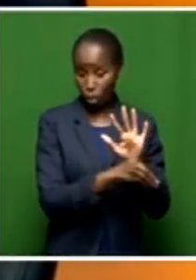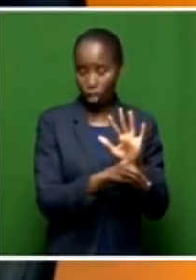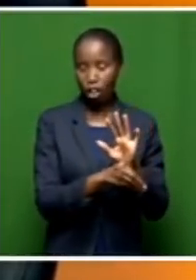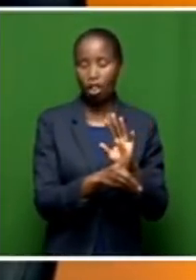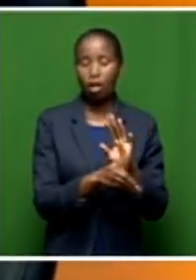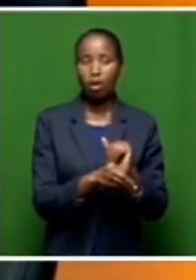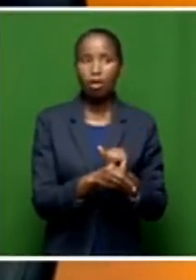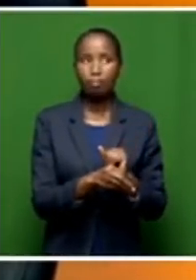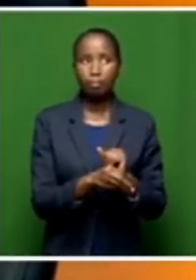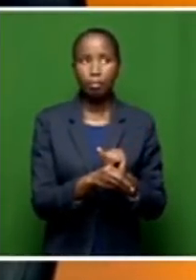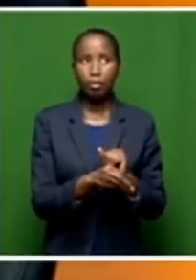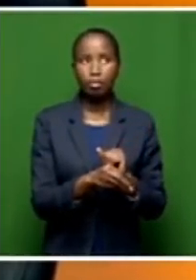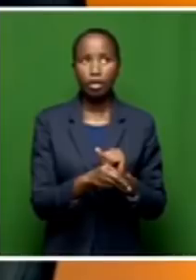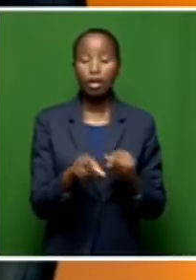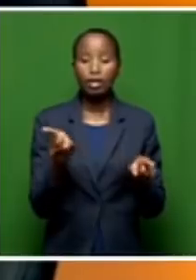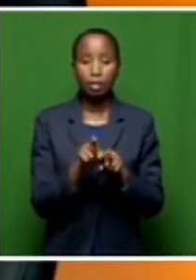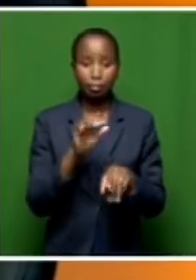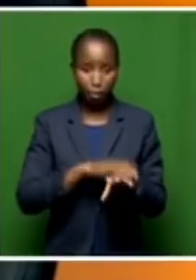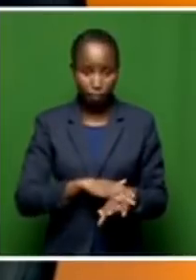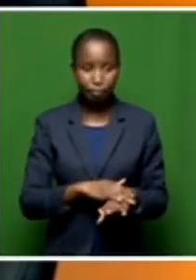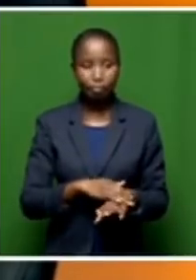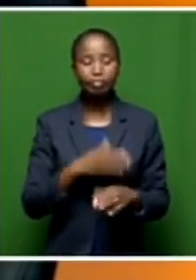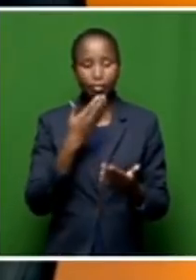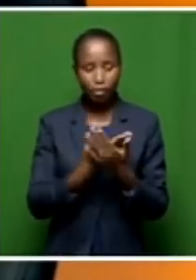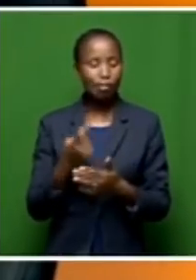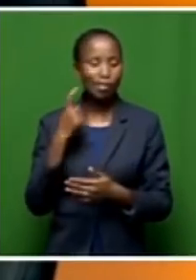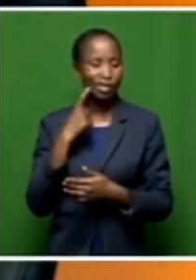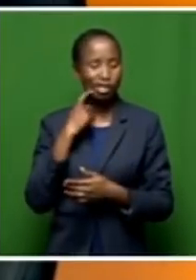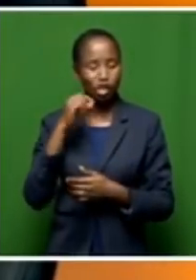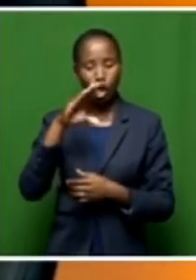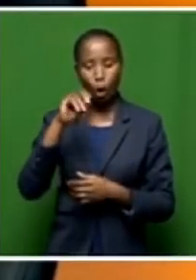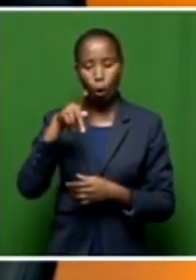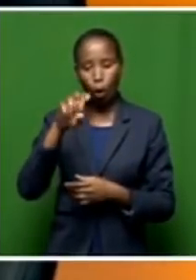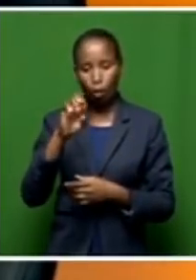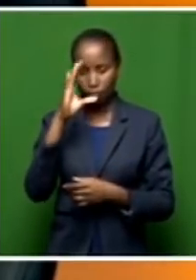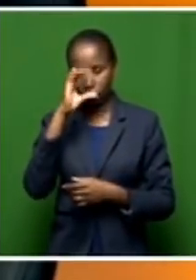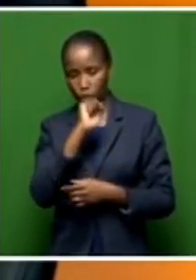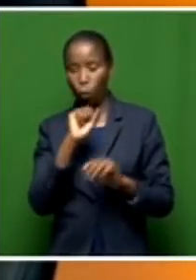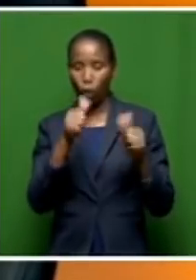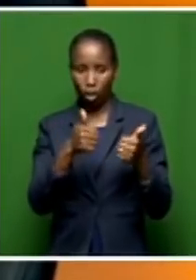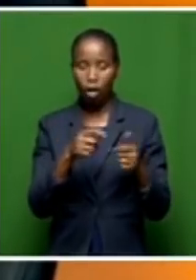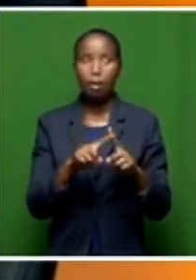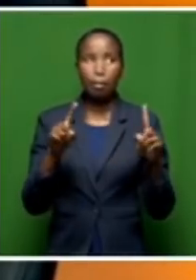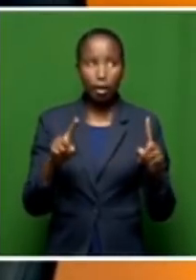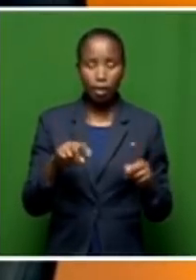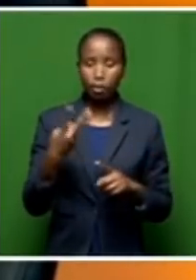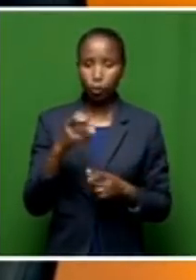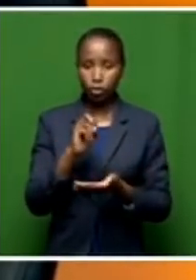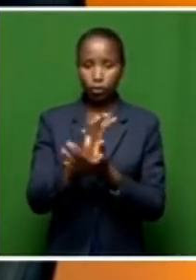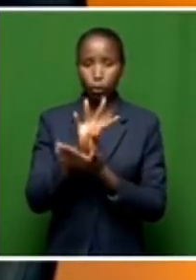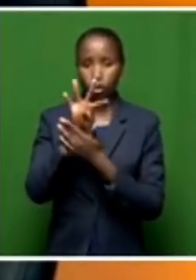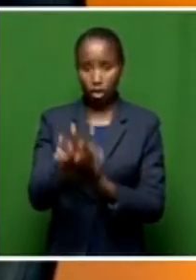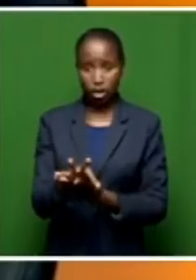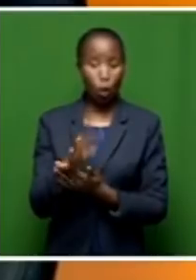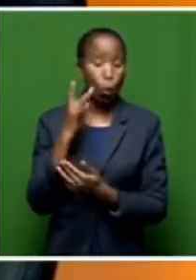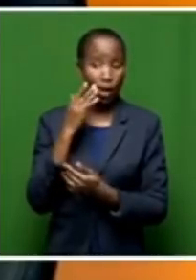COPE very well. But in 2014, with EFF, the support was in